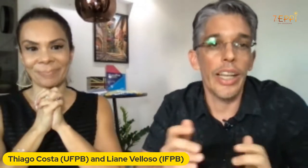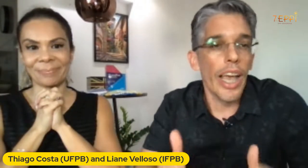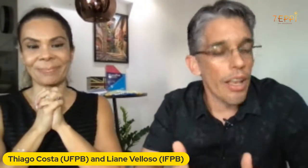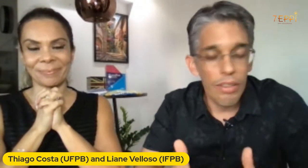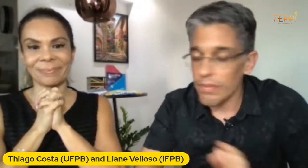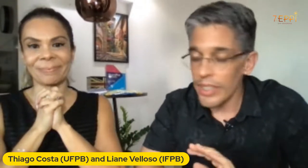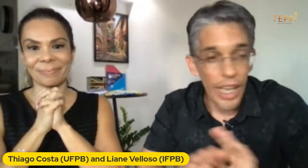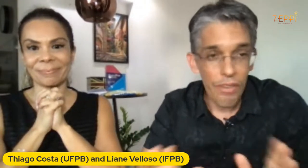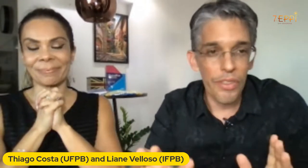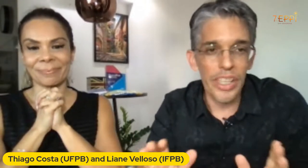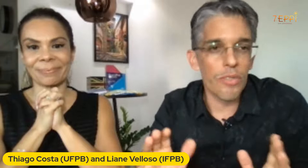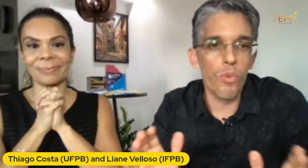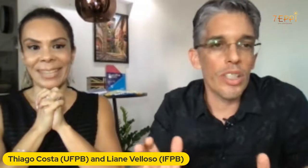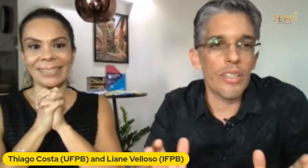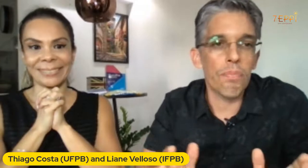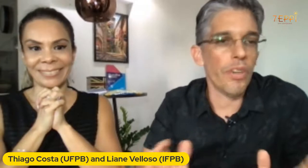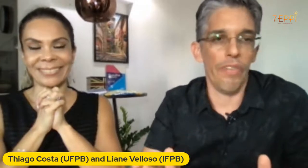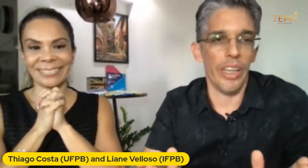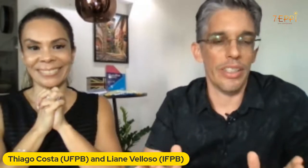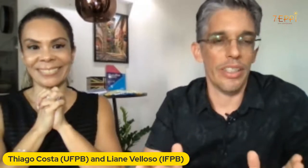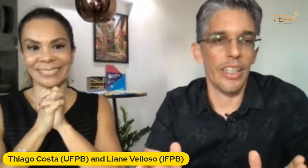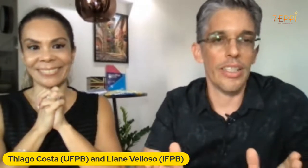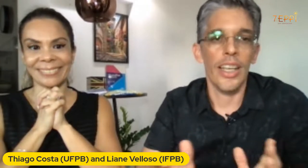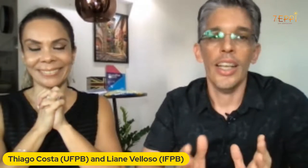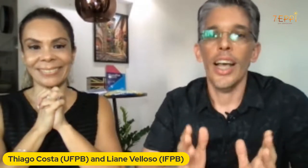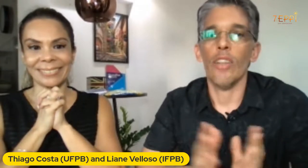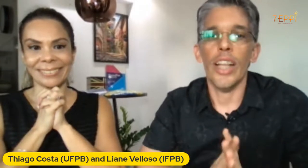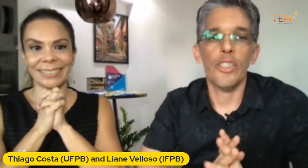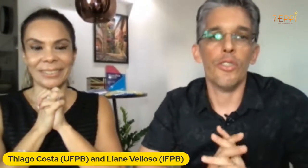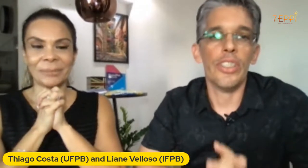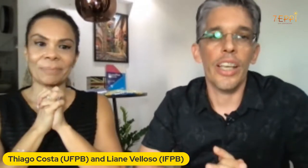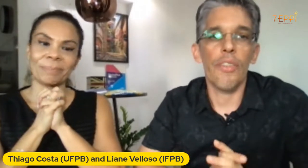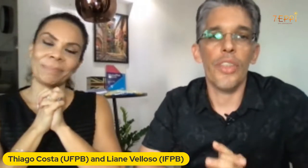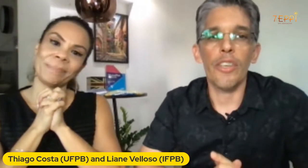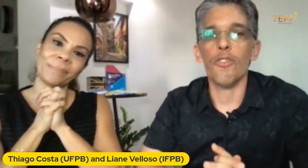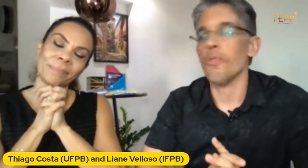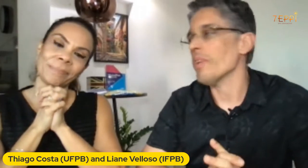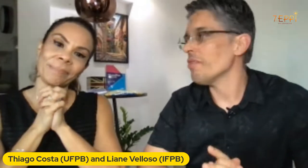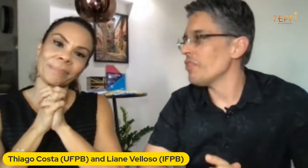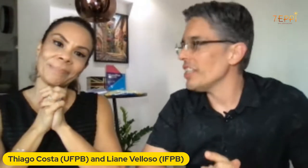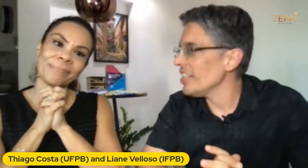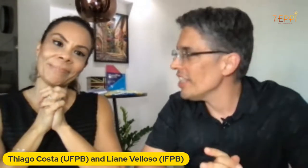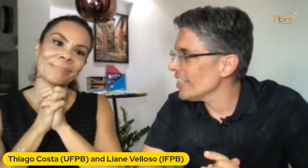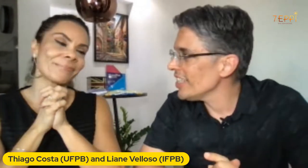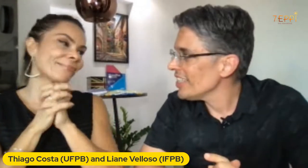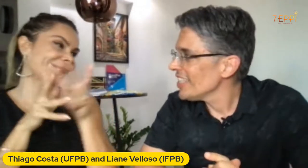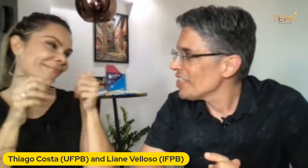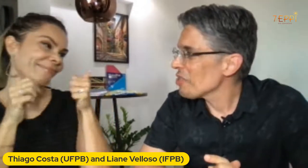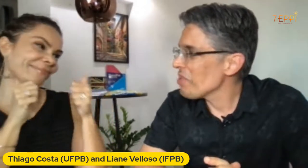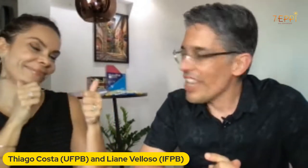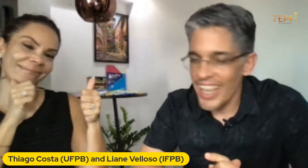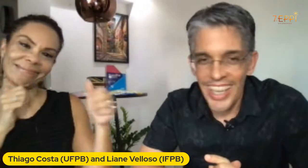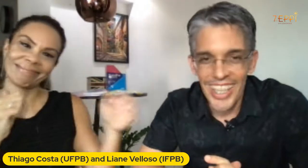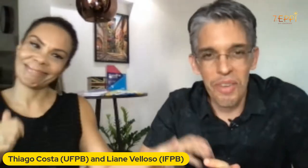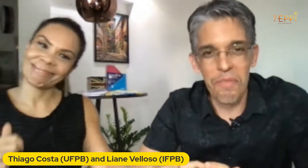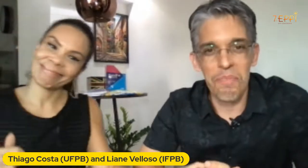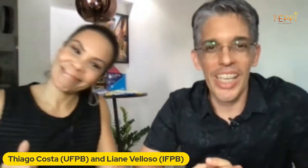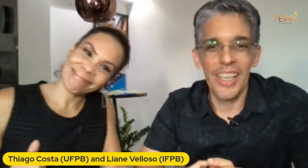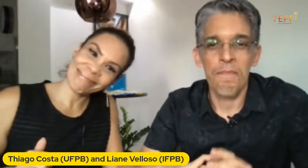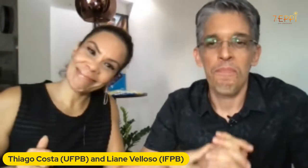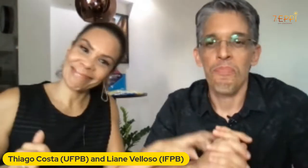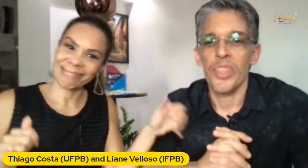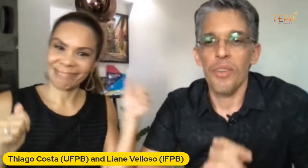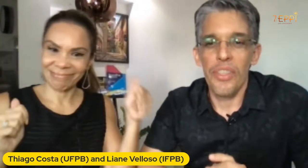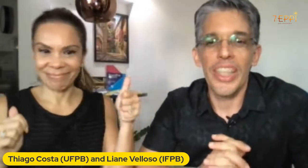chat, and everything was perfect. Yes, I'd like to say thank you to my friend Liane to be here with